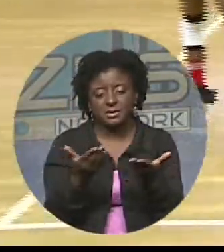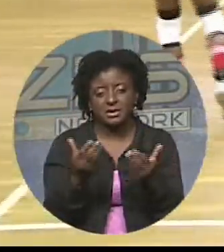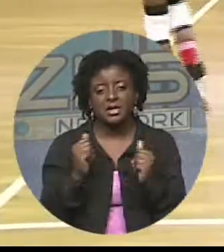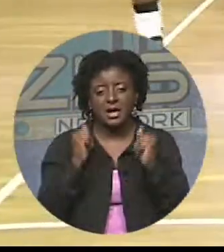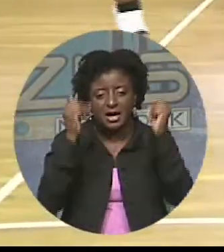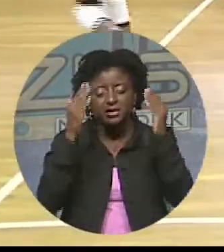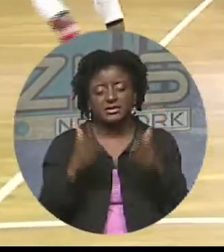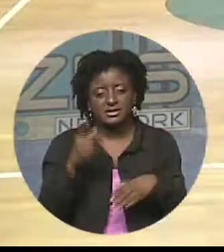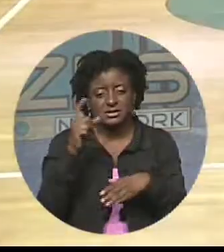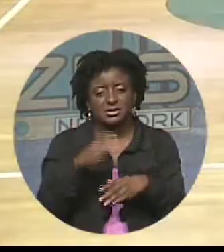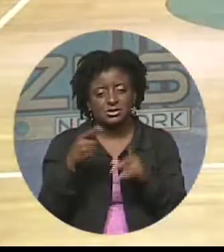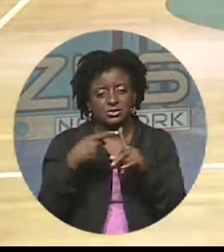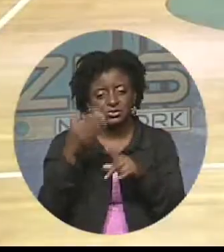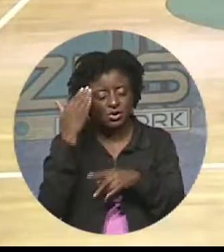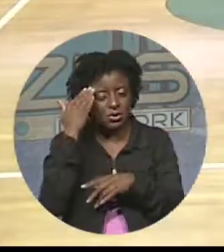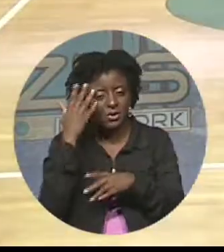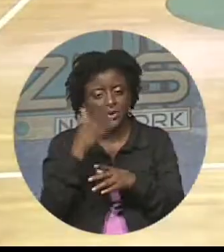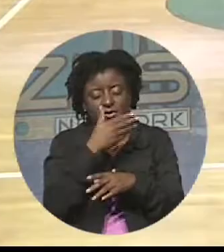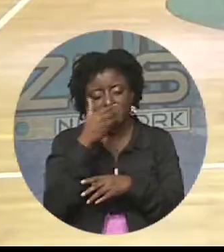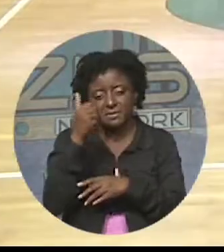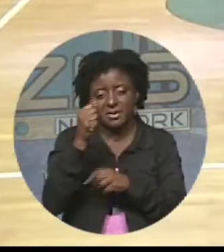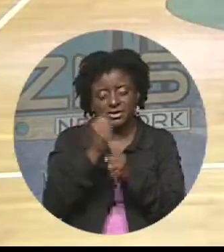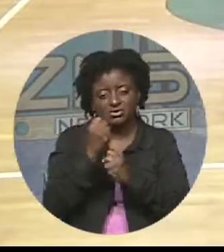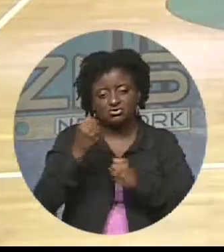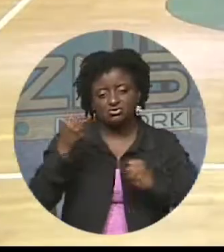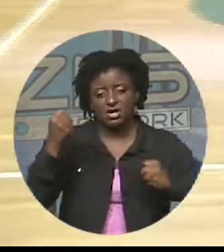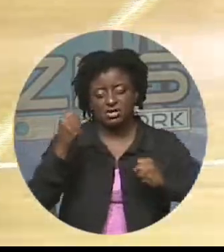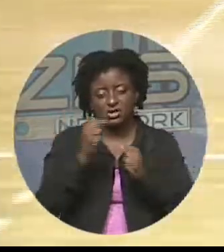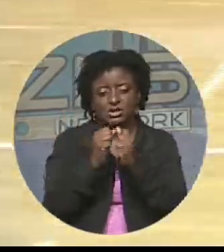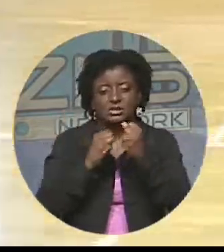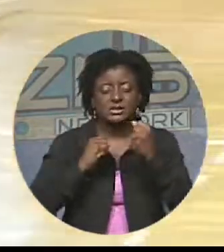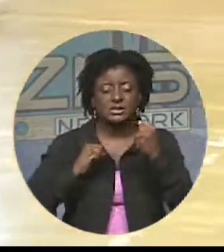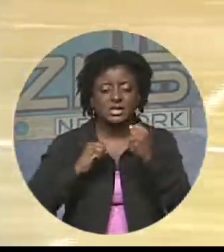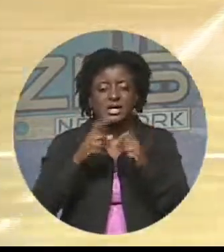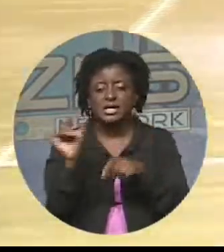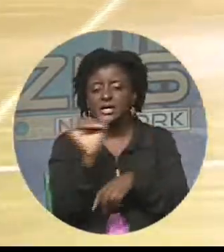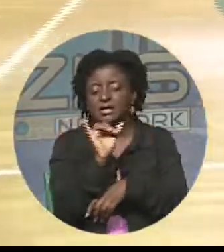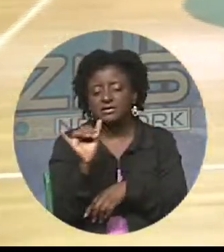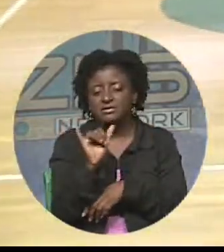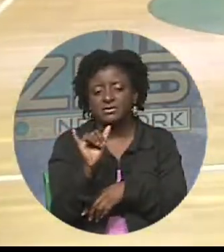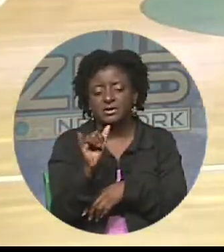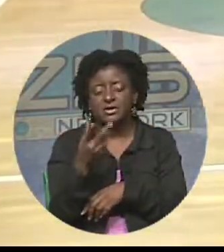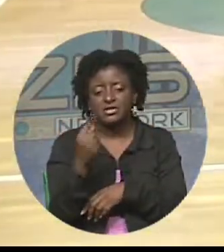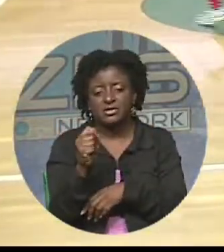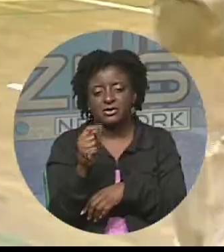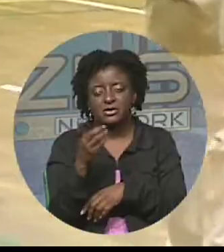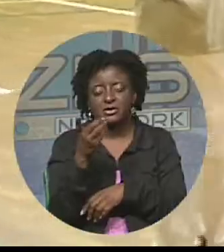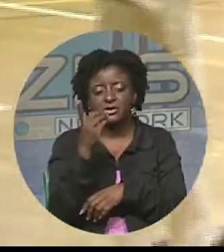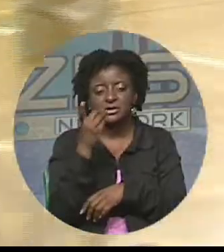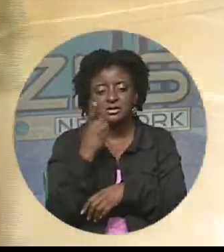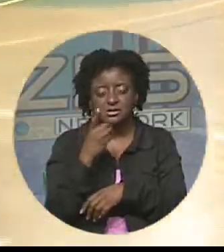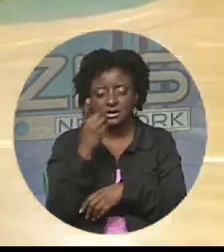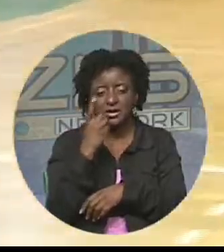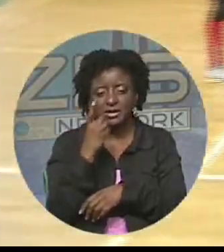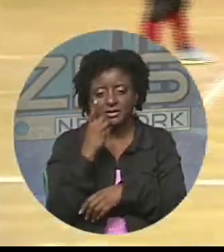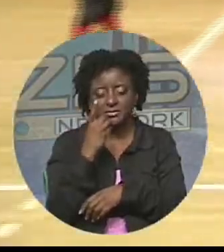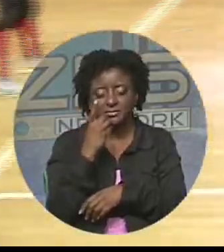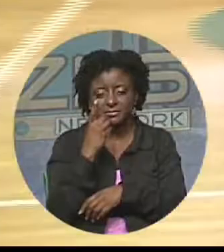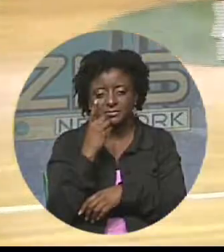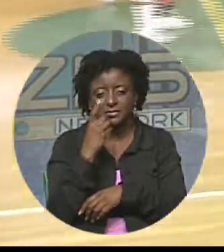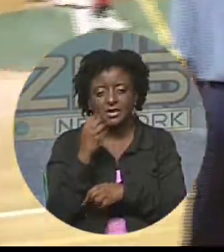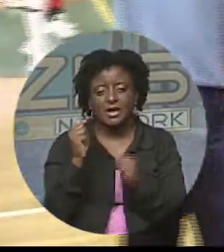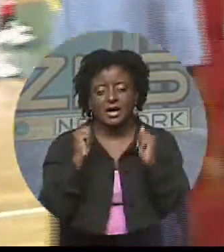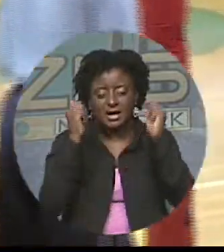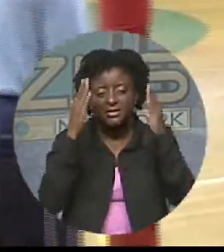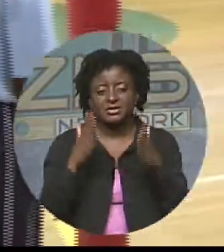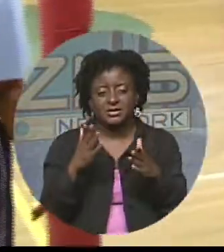even the nutritional part of it, what they should and should not be eating. And we talked off the record just now. Athletes tend to get injured more.